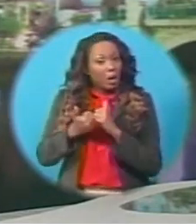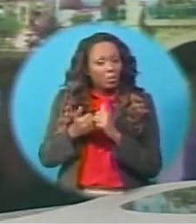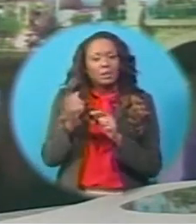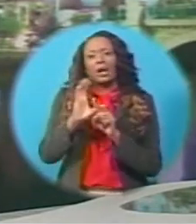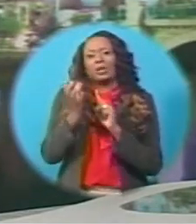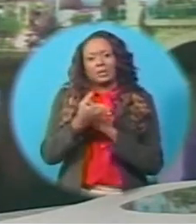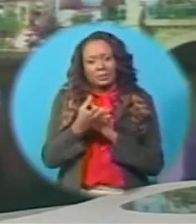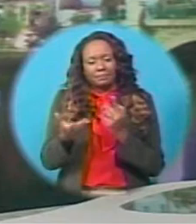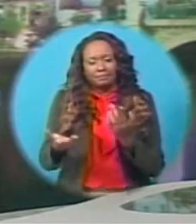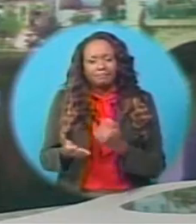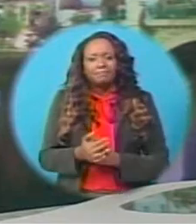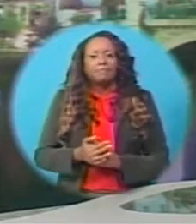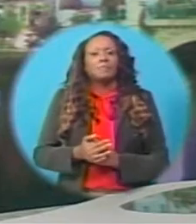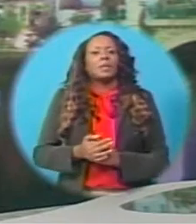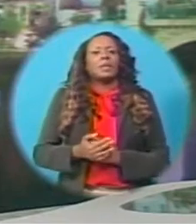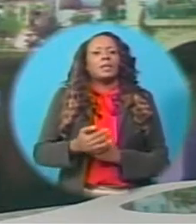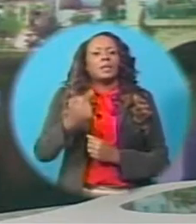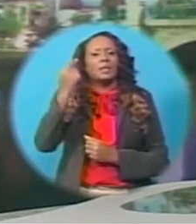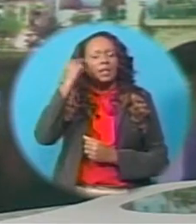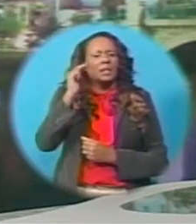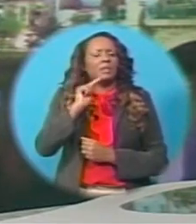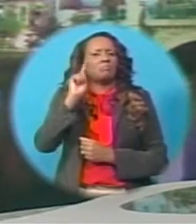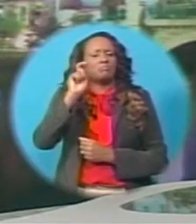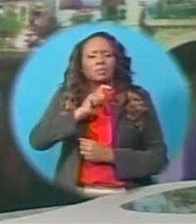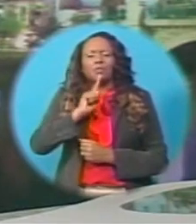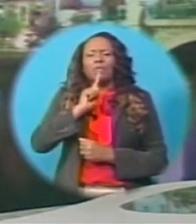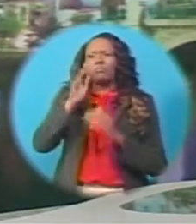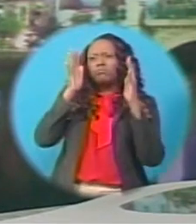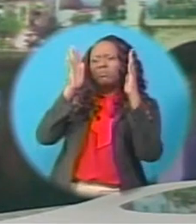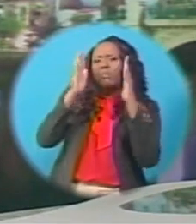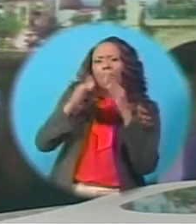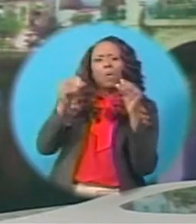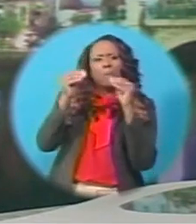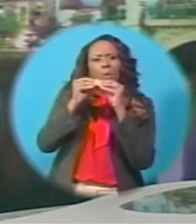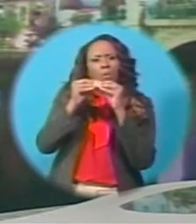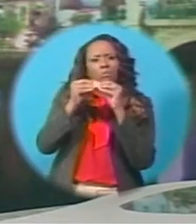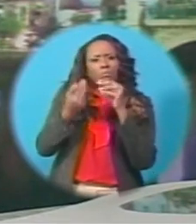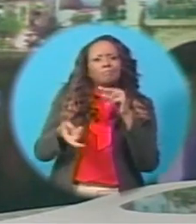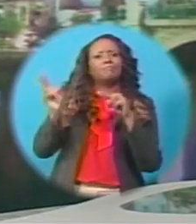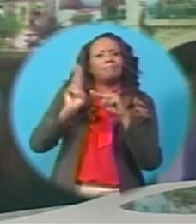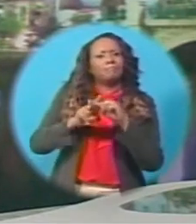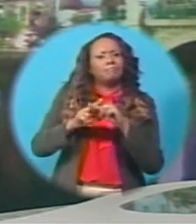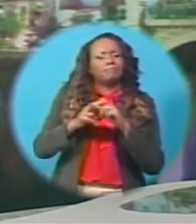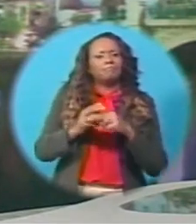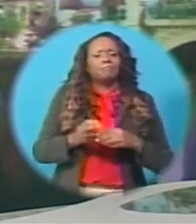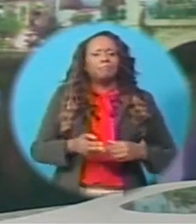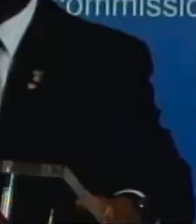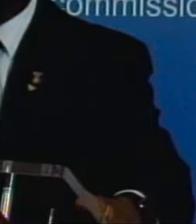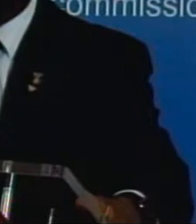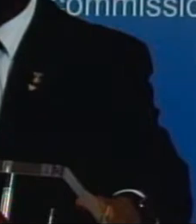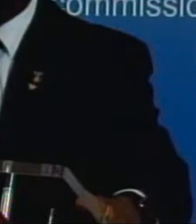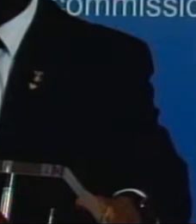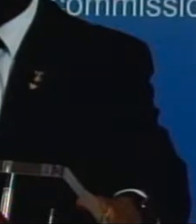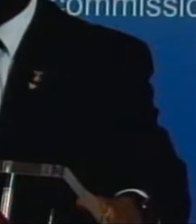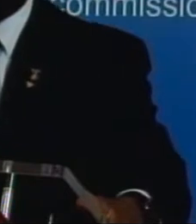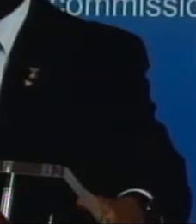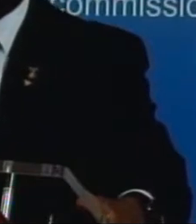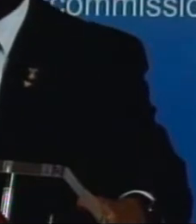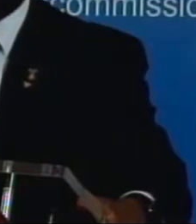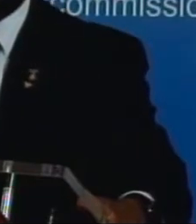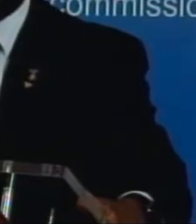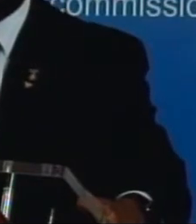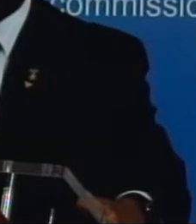industries sector. Minister Lashley feels it's an area Barbados must focus on more in the future. The government of Barbados